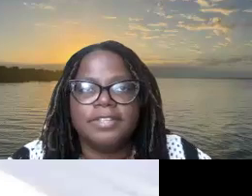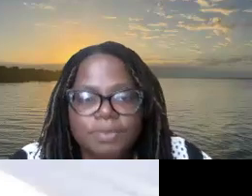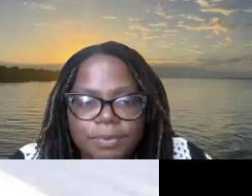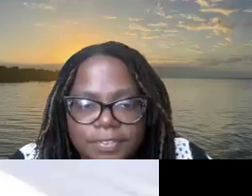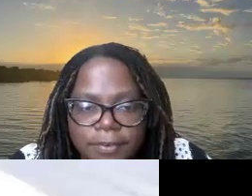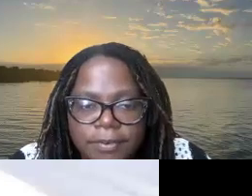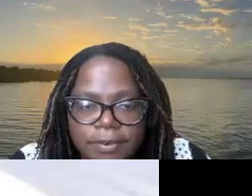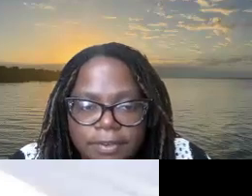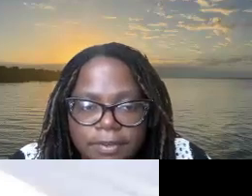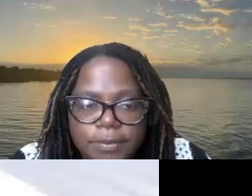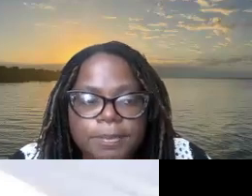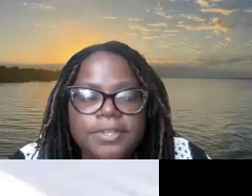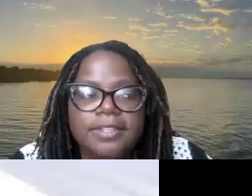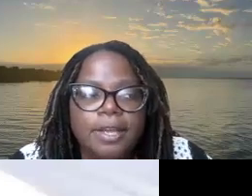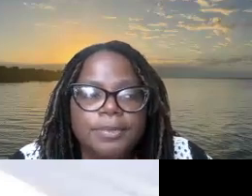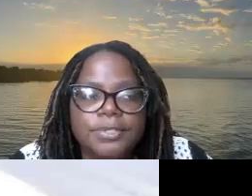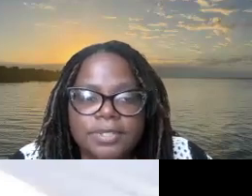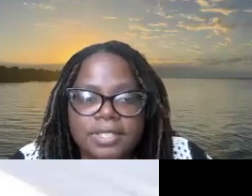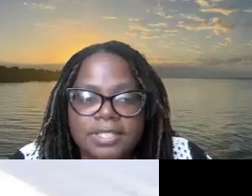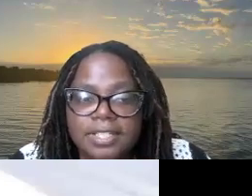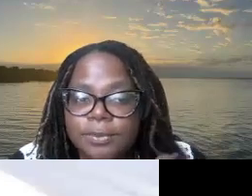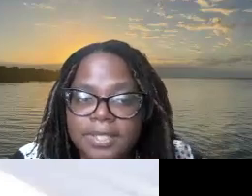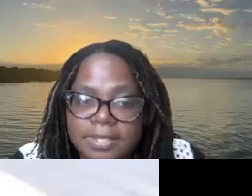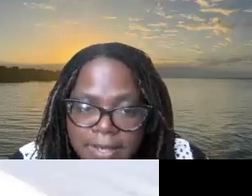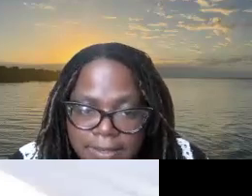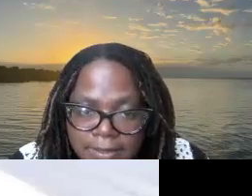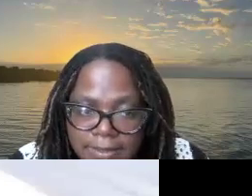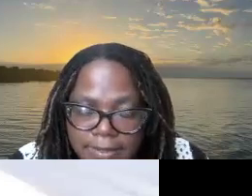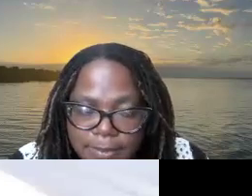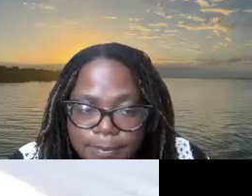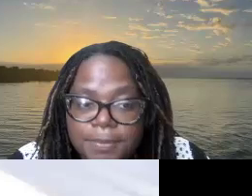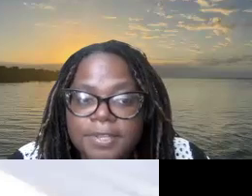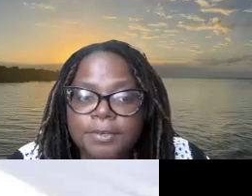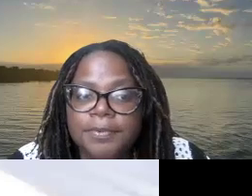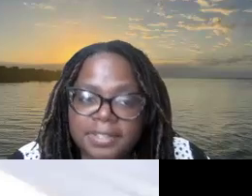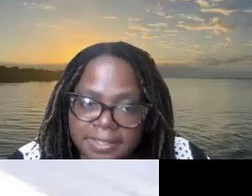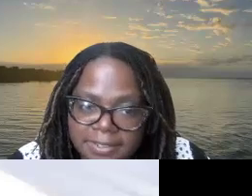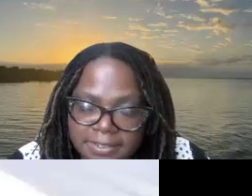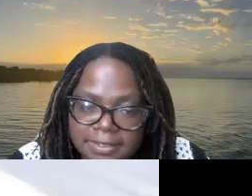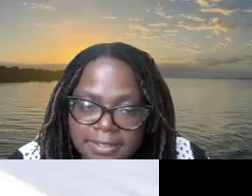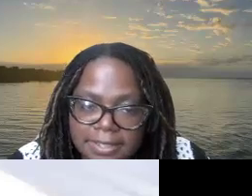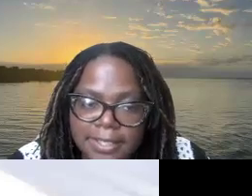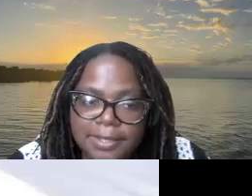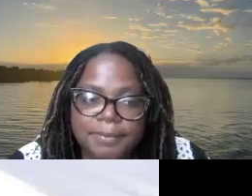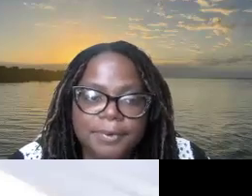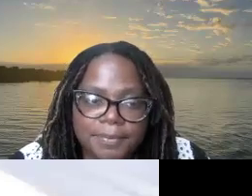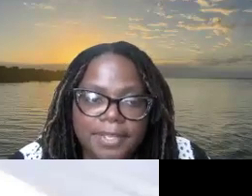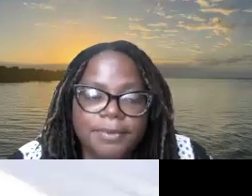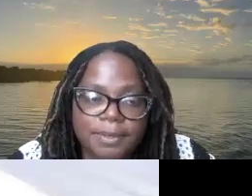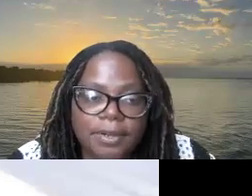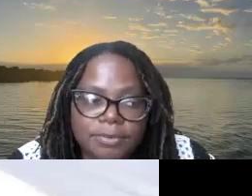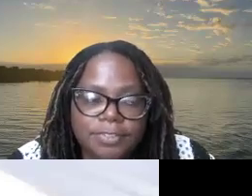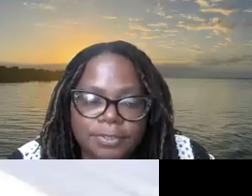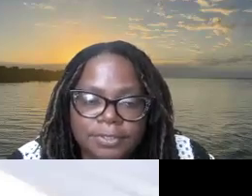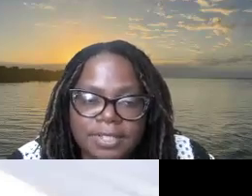we summarize what we've heard, people get the opportunity to hear what they said, maybe correct,